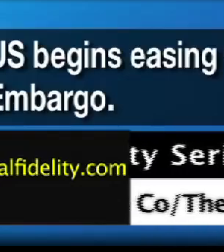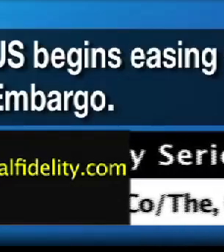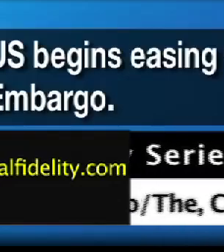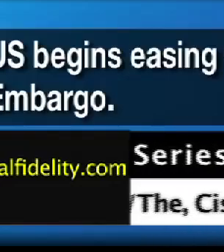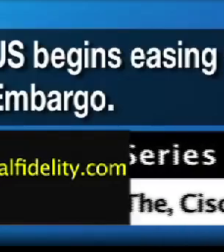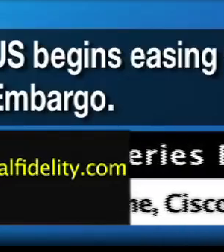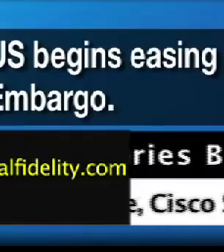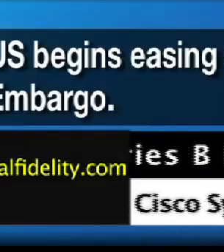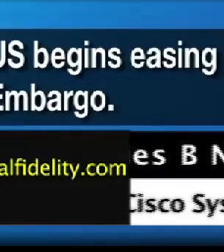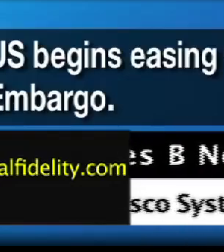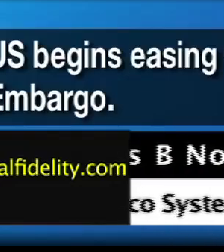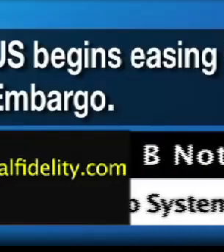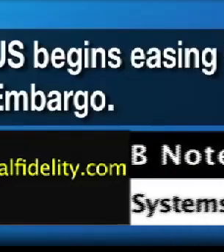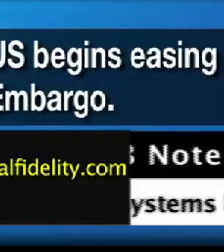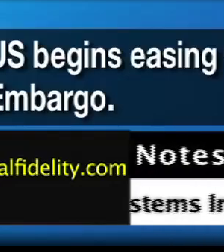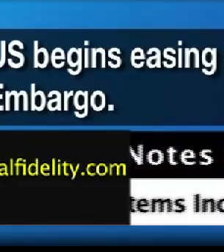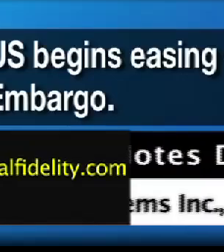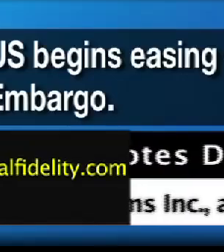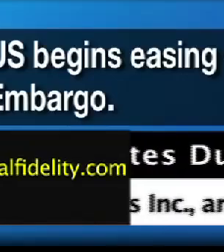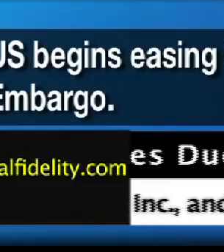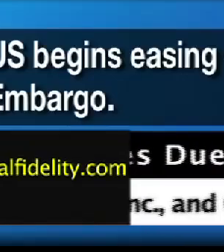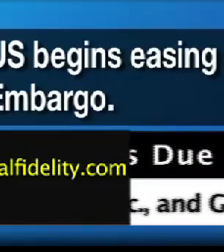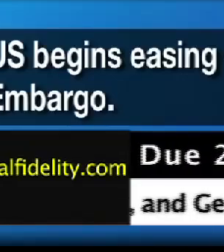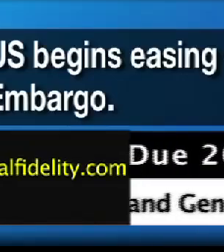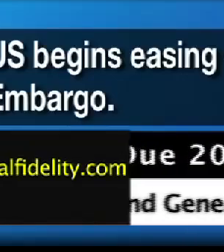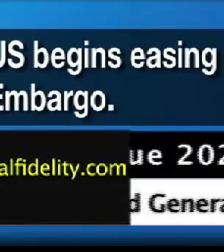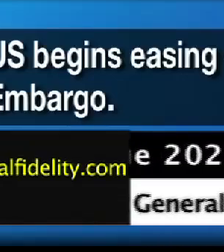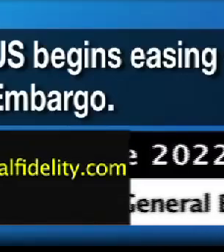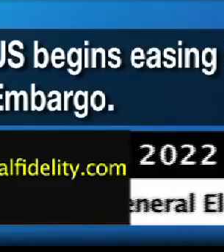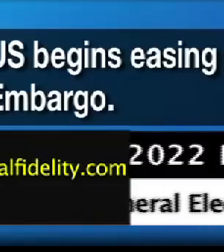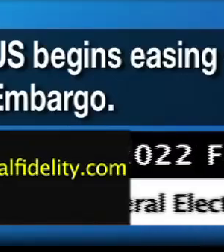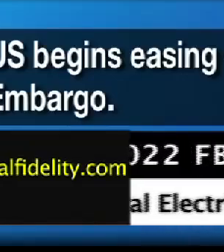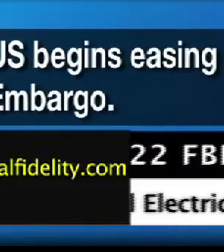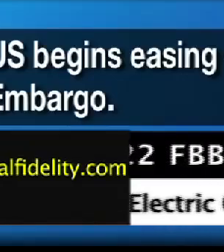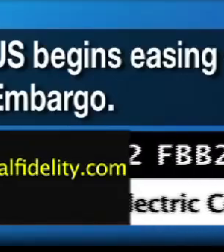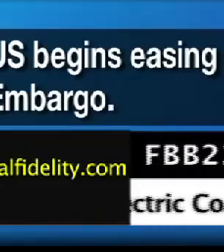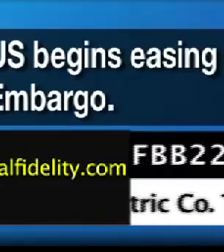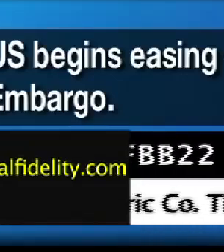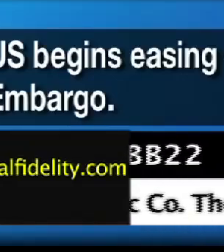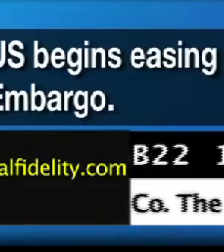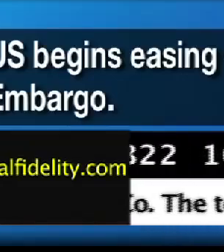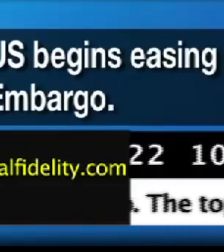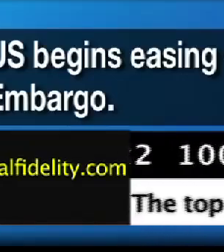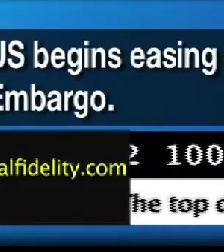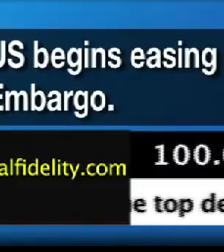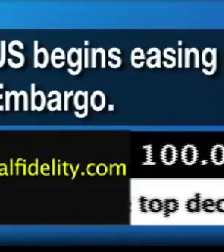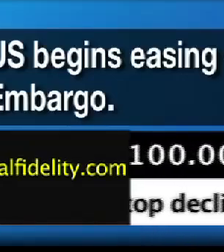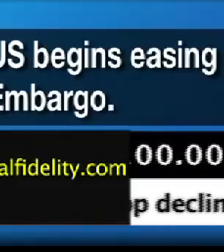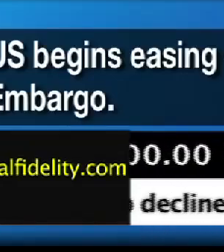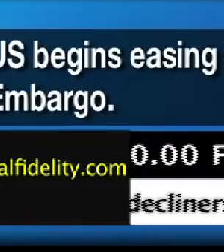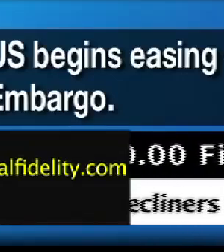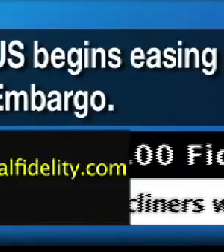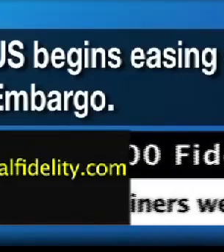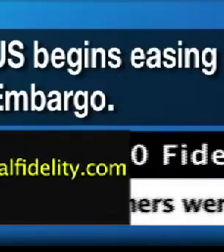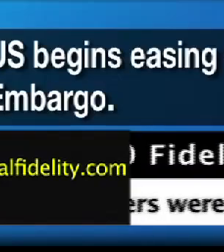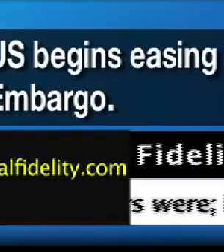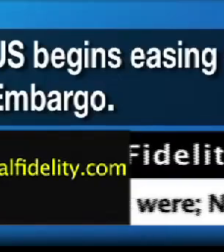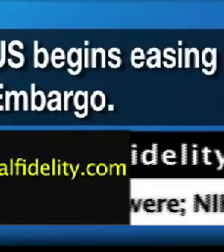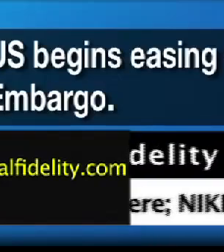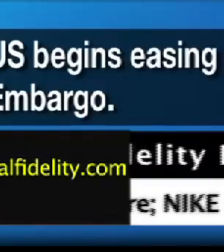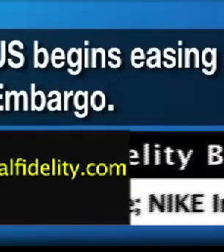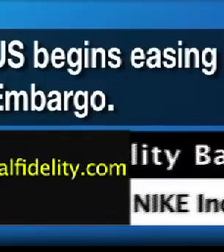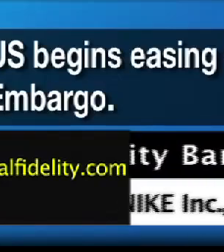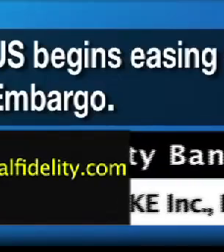move by U.S. President Barack Obama is expected to improve relations with the country. Now, the rules relate to travel, telecom,